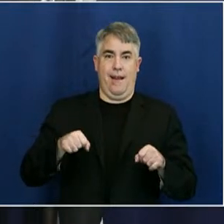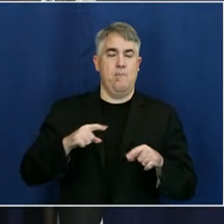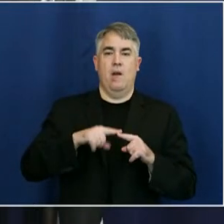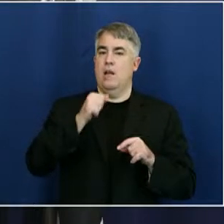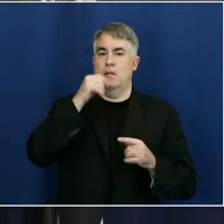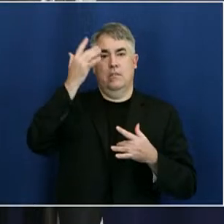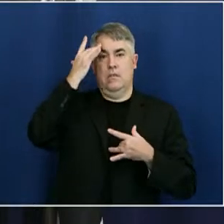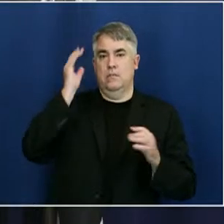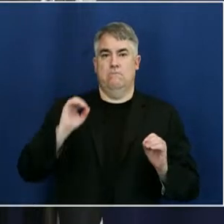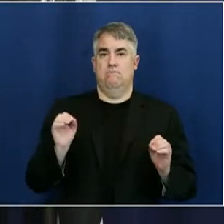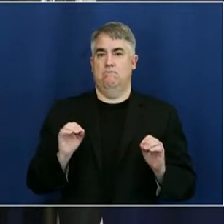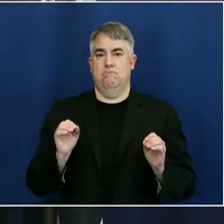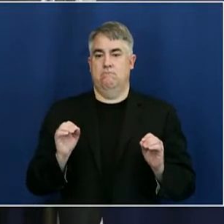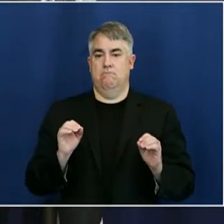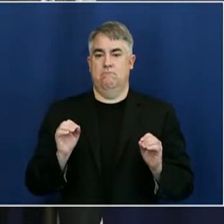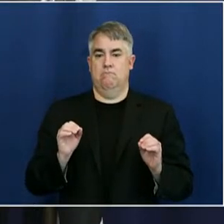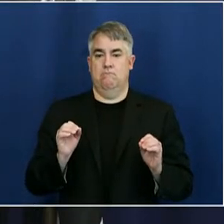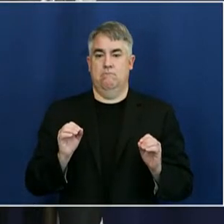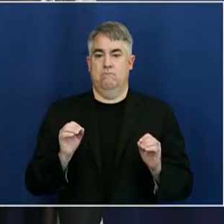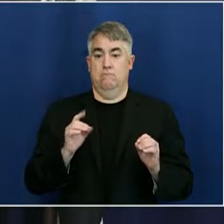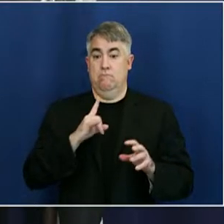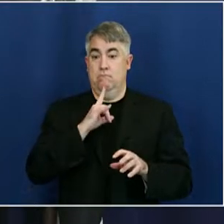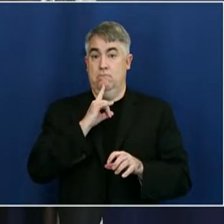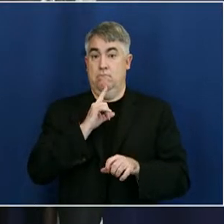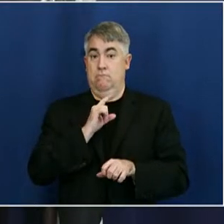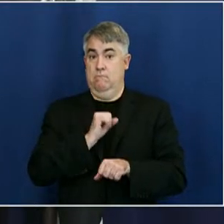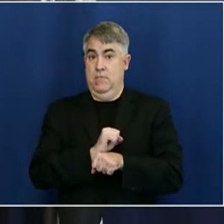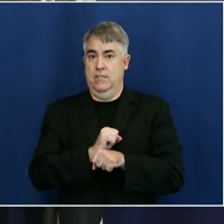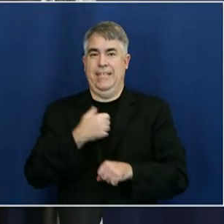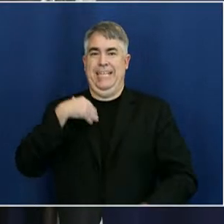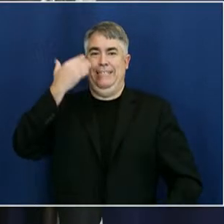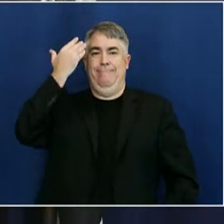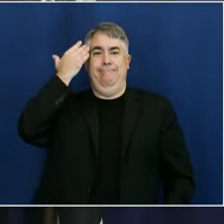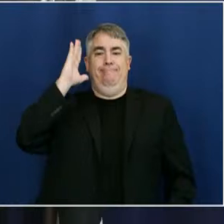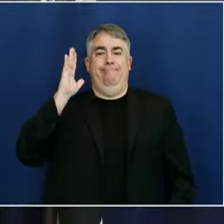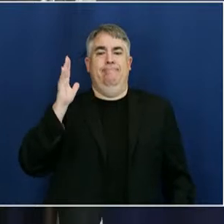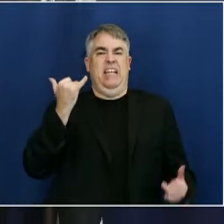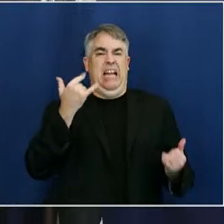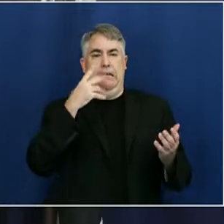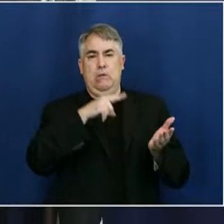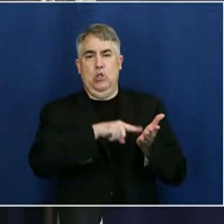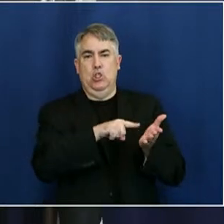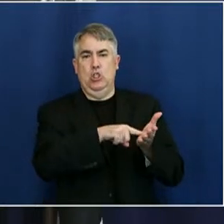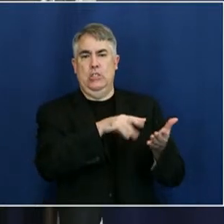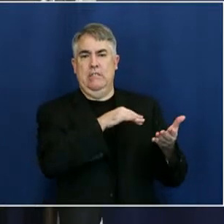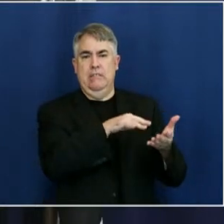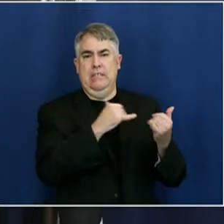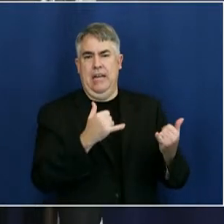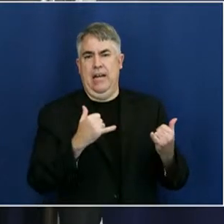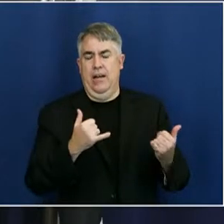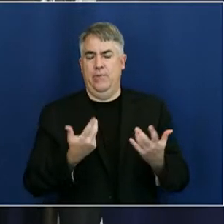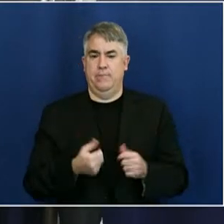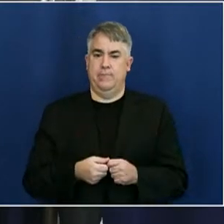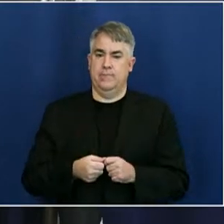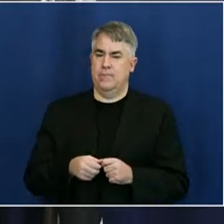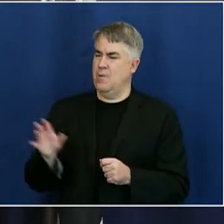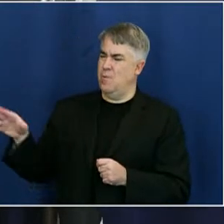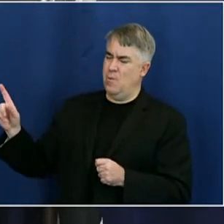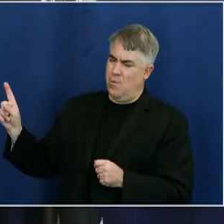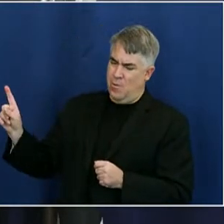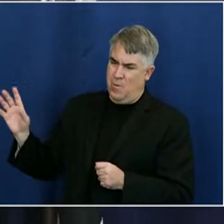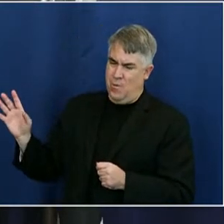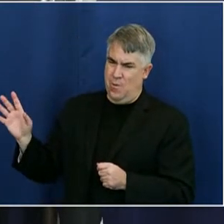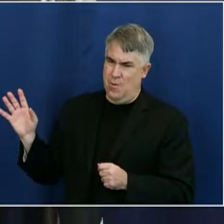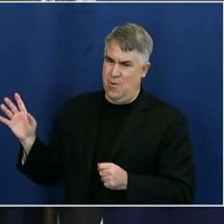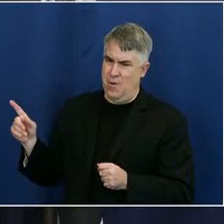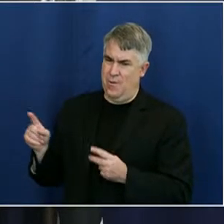be the case. So that's why more research is going on. And then one other thing, are we seeing the